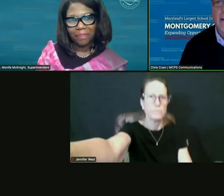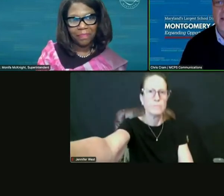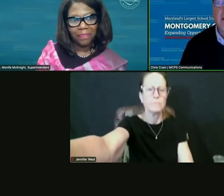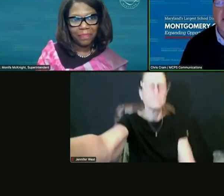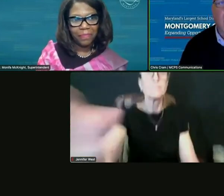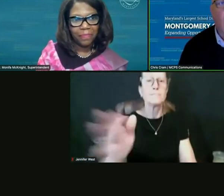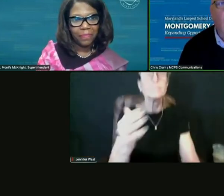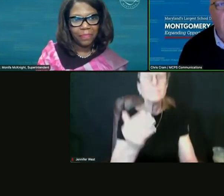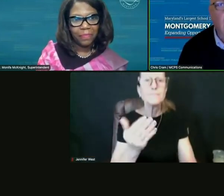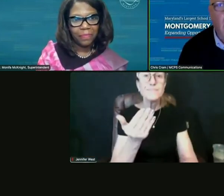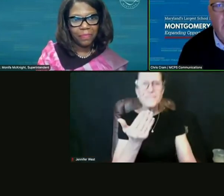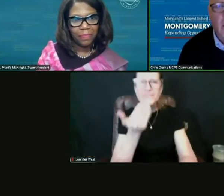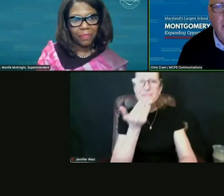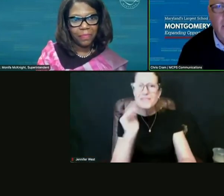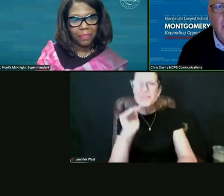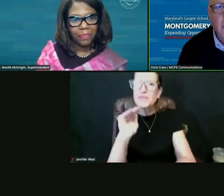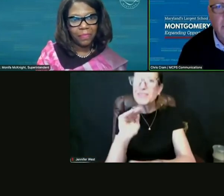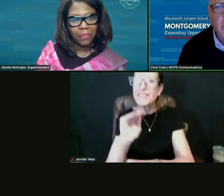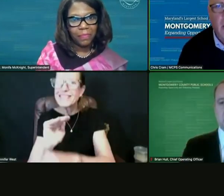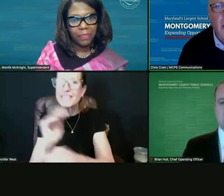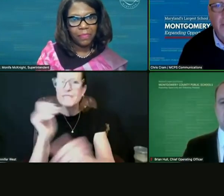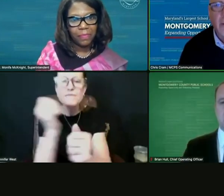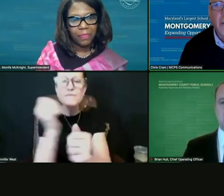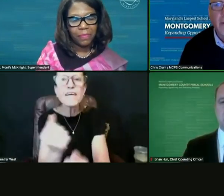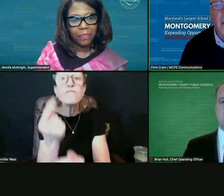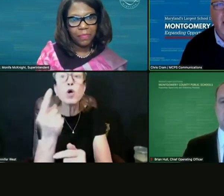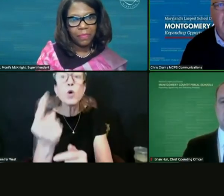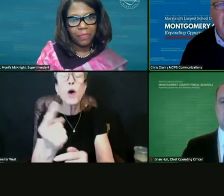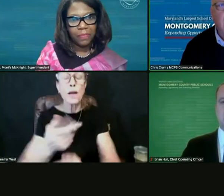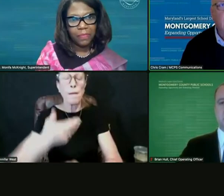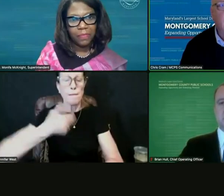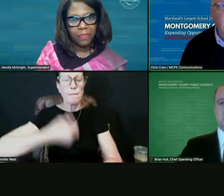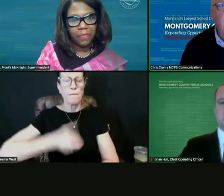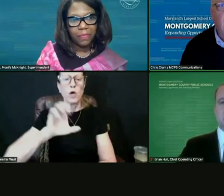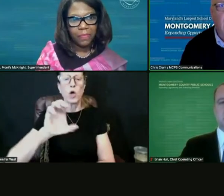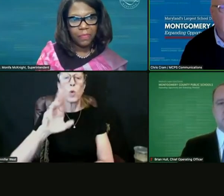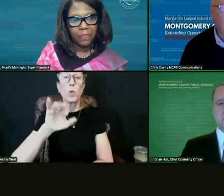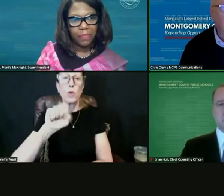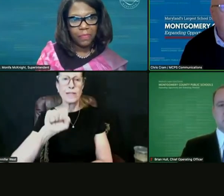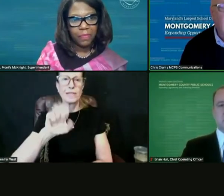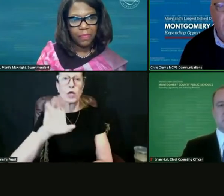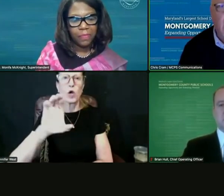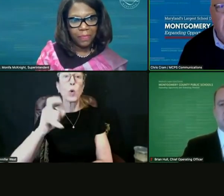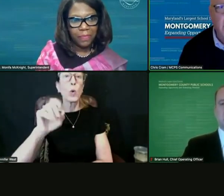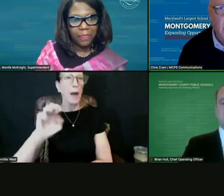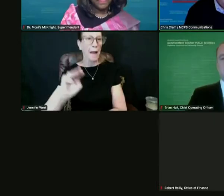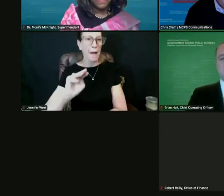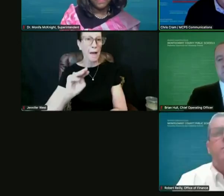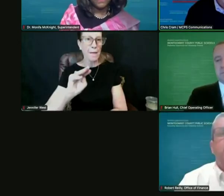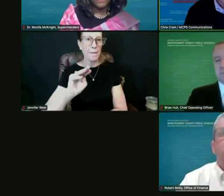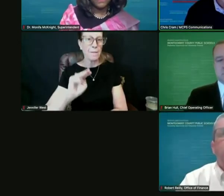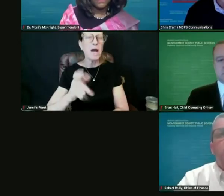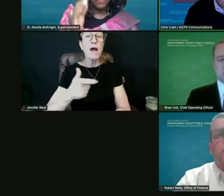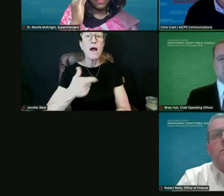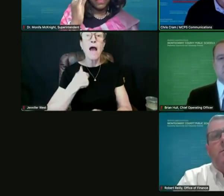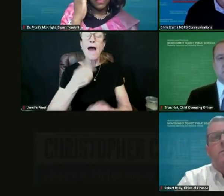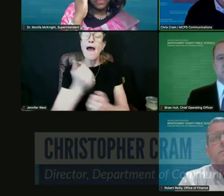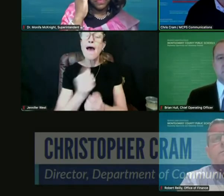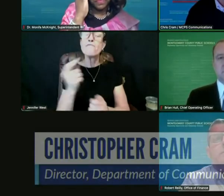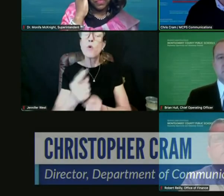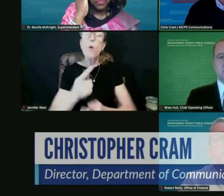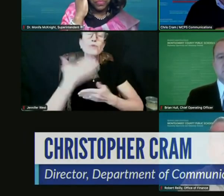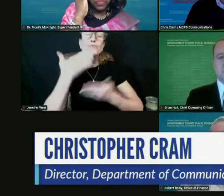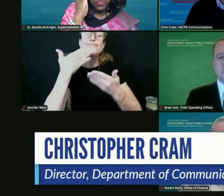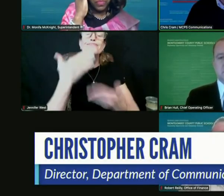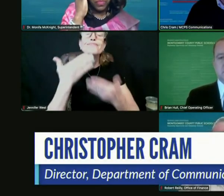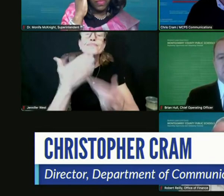to extend a warm welcome to all of you who are joining our FY24 recommended operating